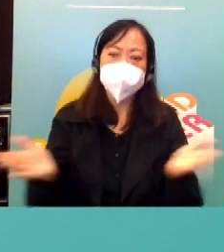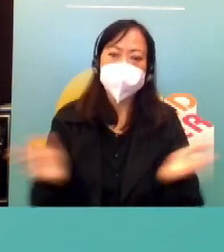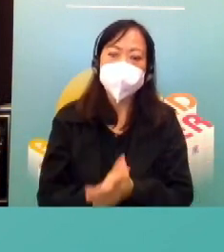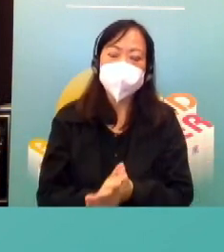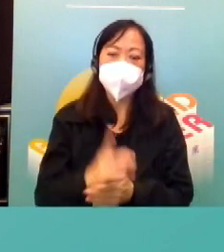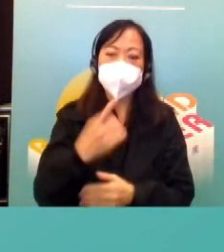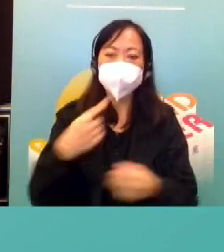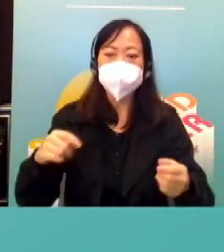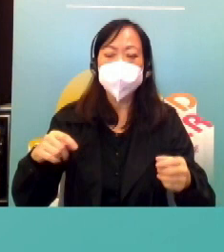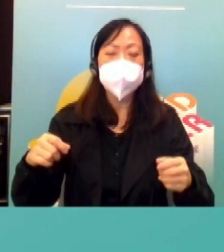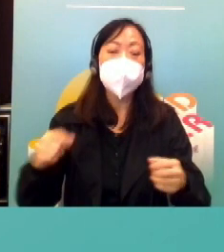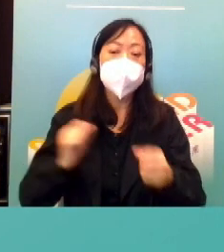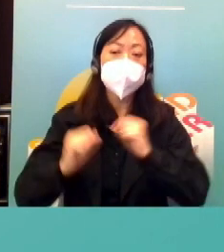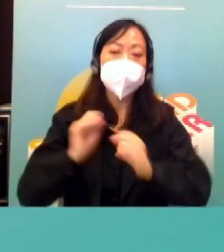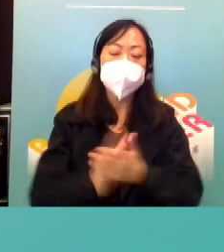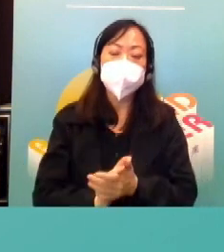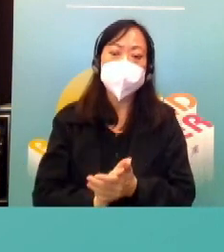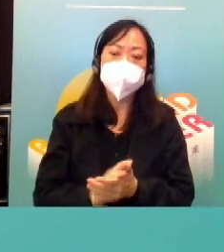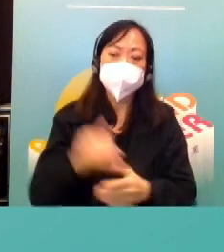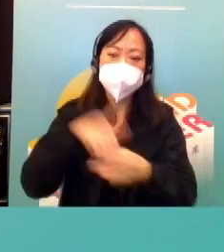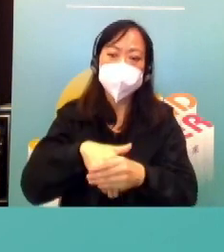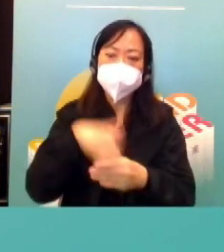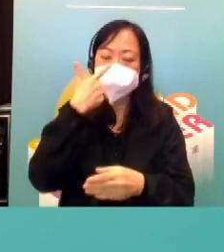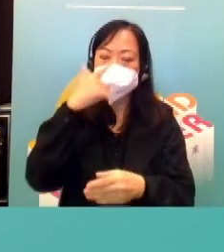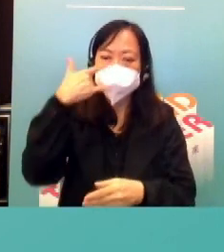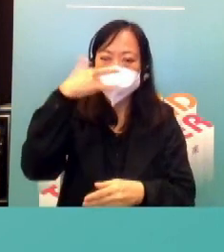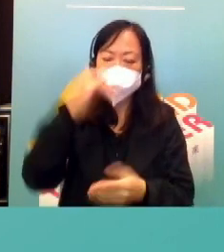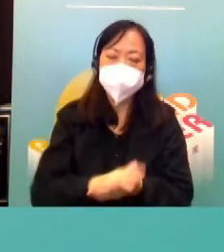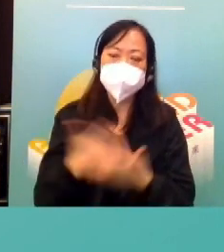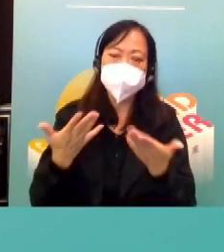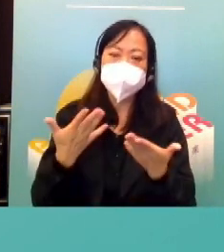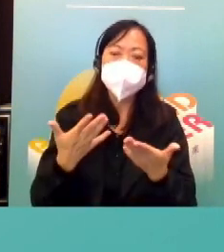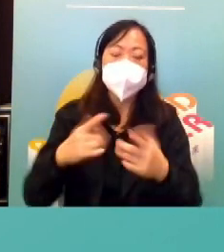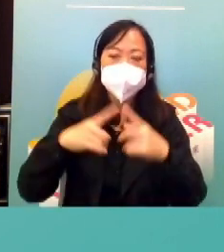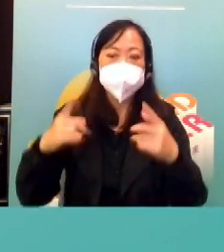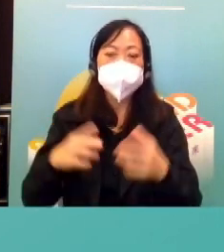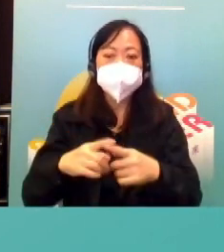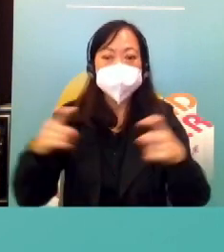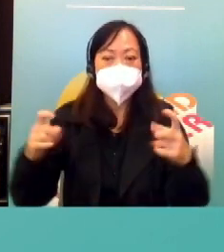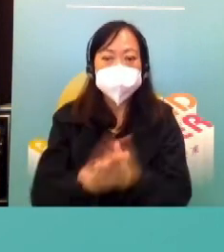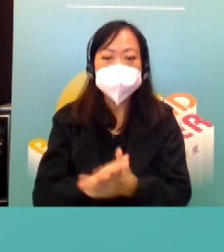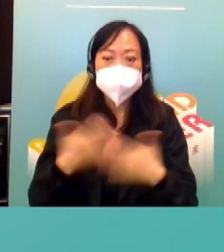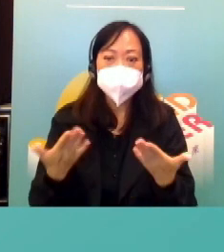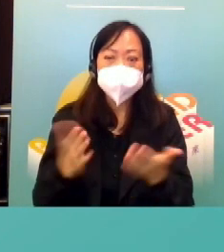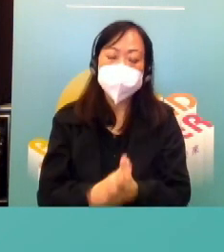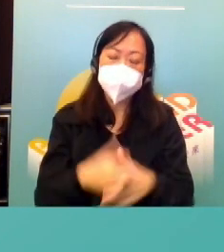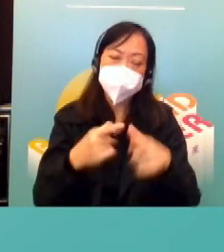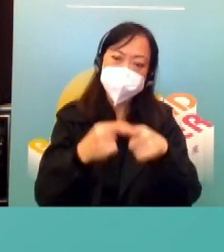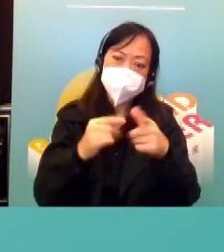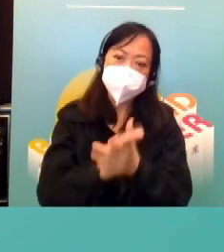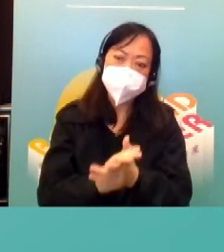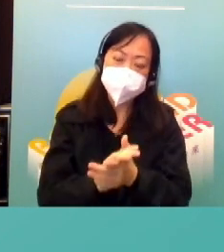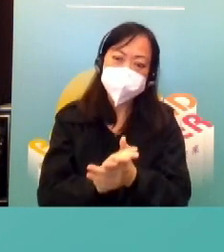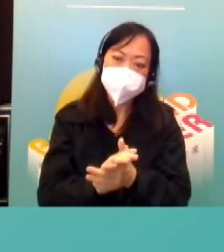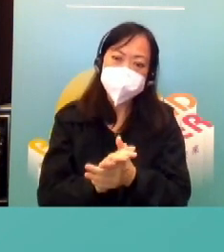markets as well. As a firm, because we got started in the whole sustainable and impact investment space over